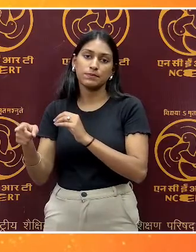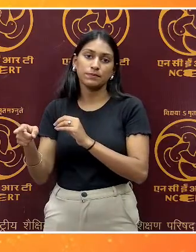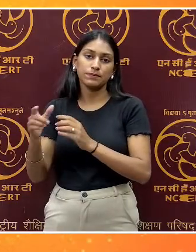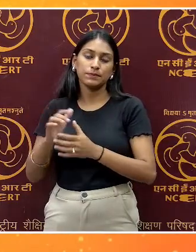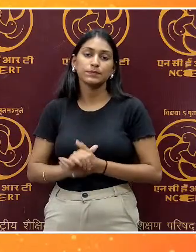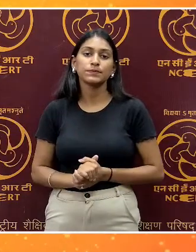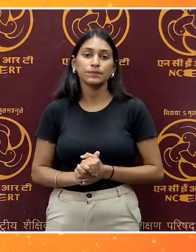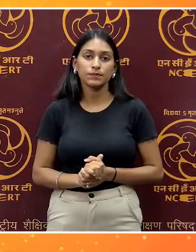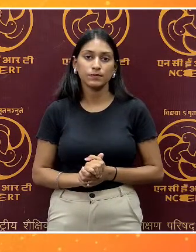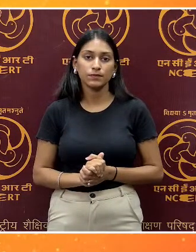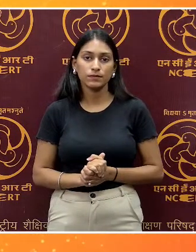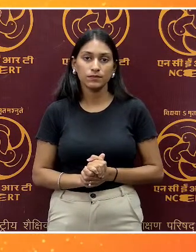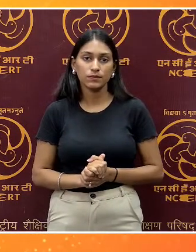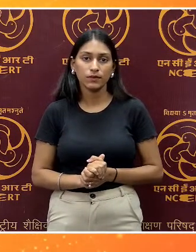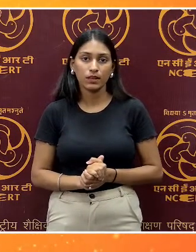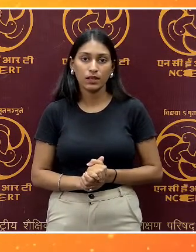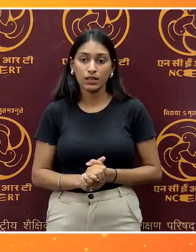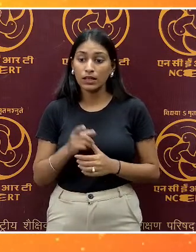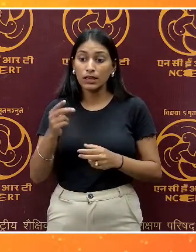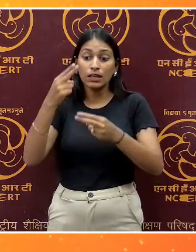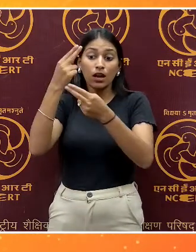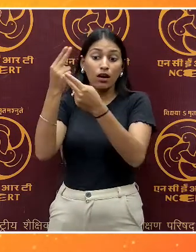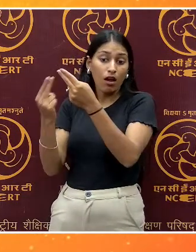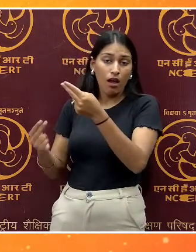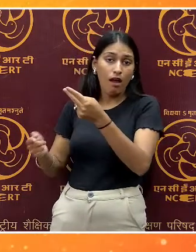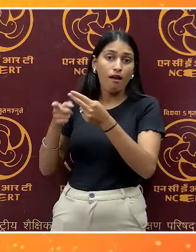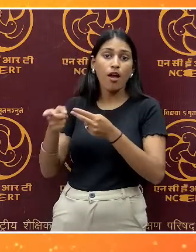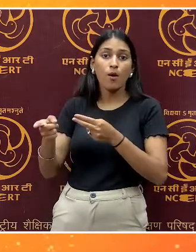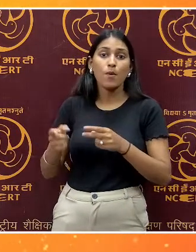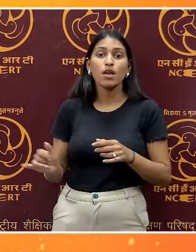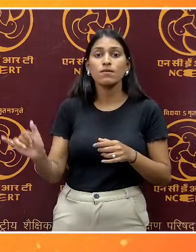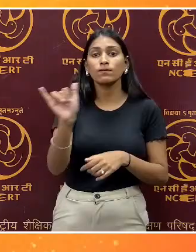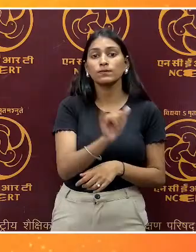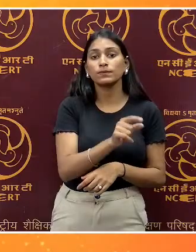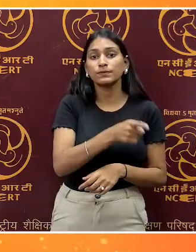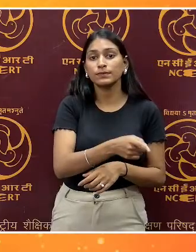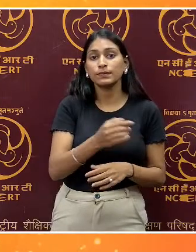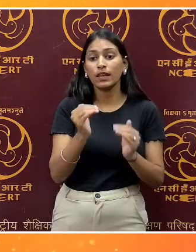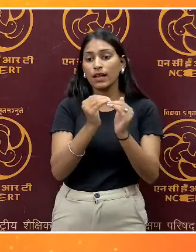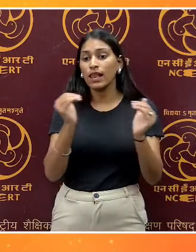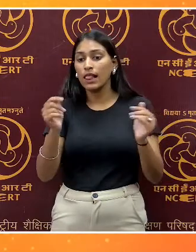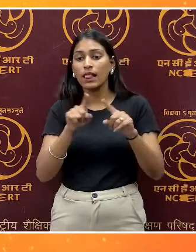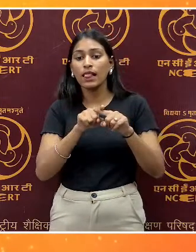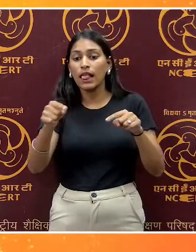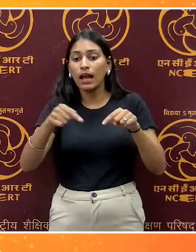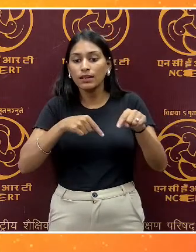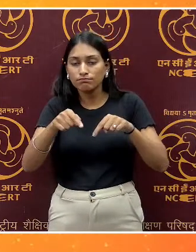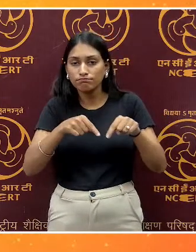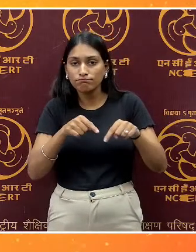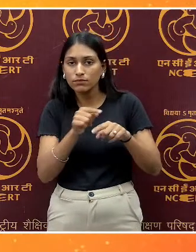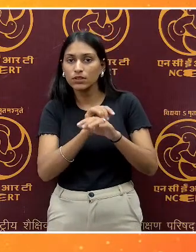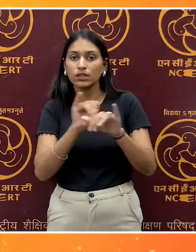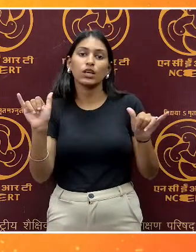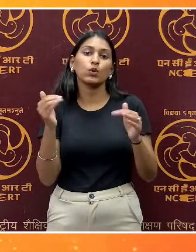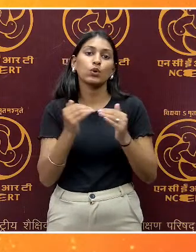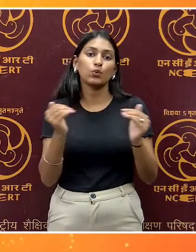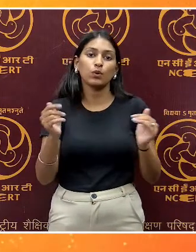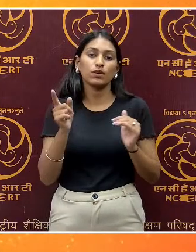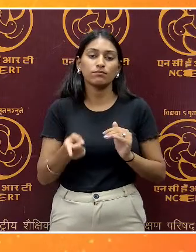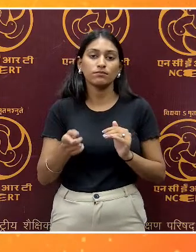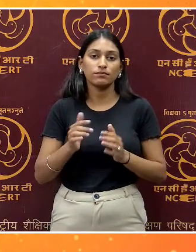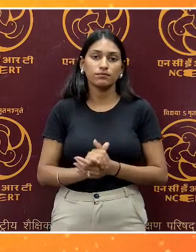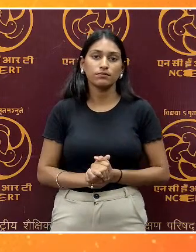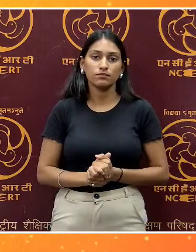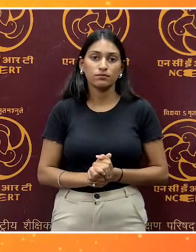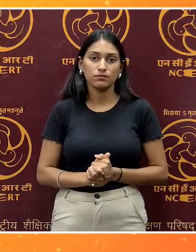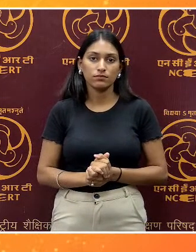gives R. So, you can see from the diagram these are of equal length and they are in same direction. Irrespective of the law